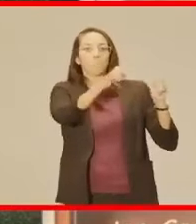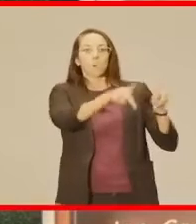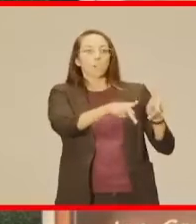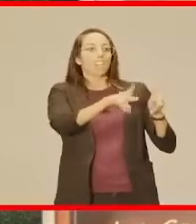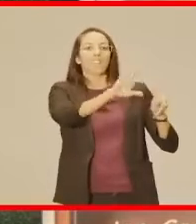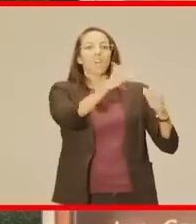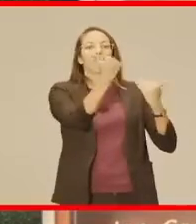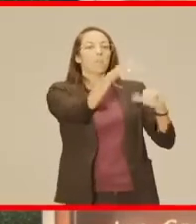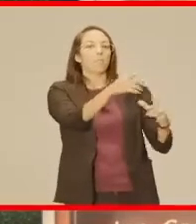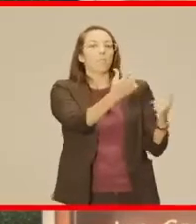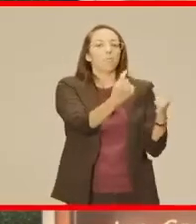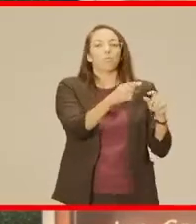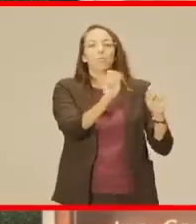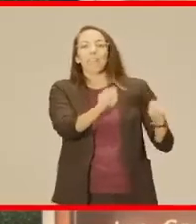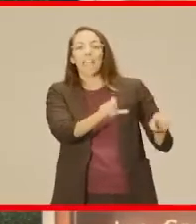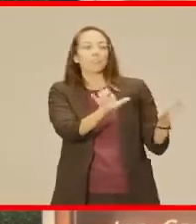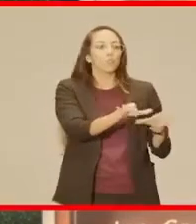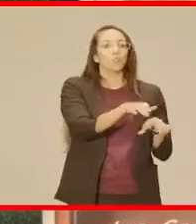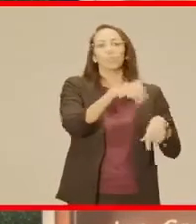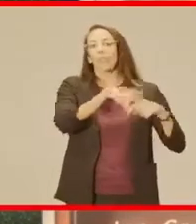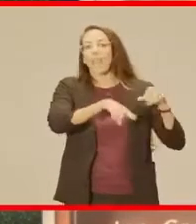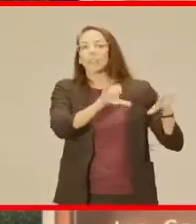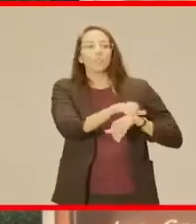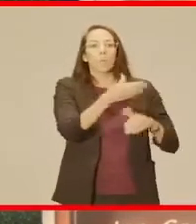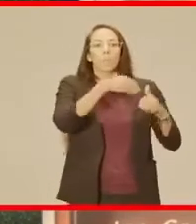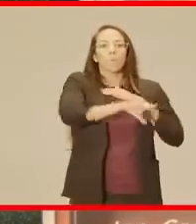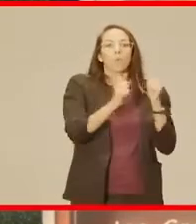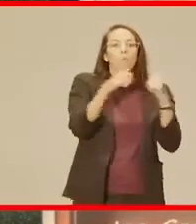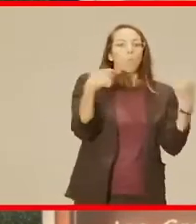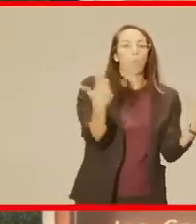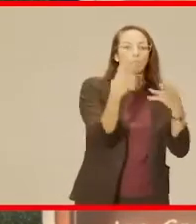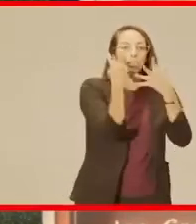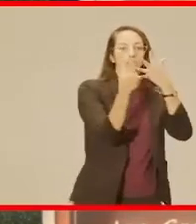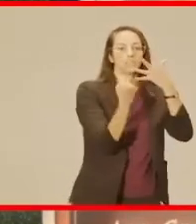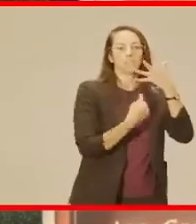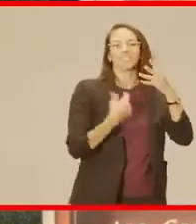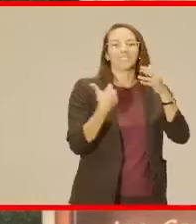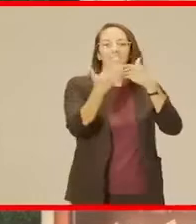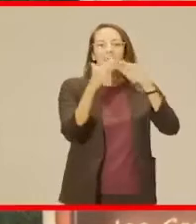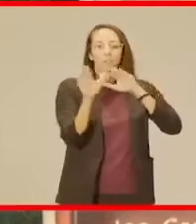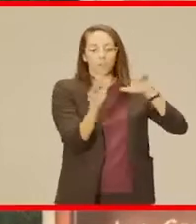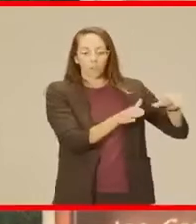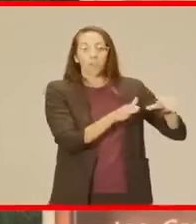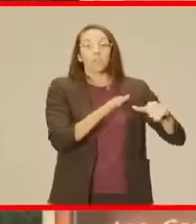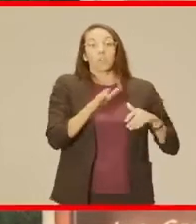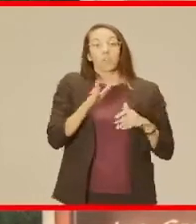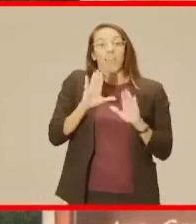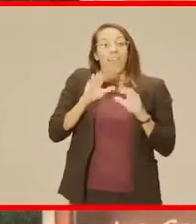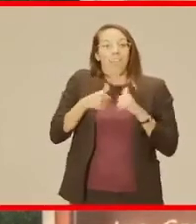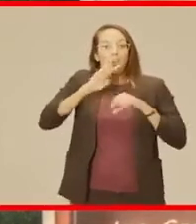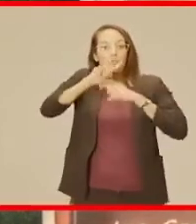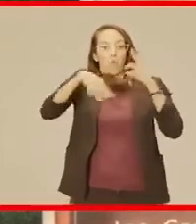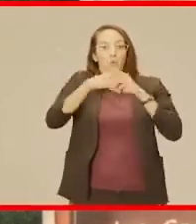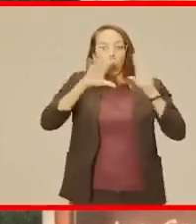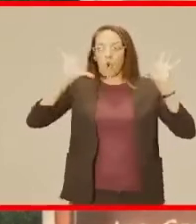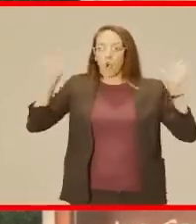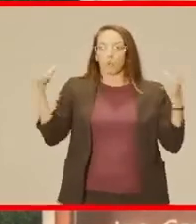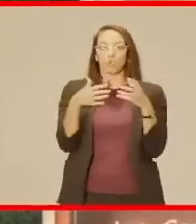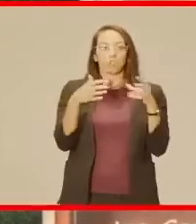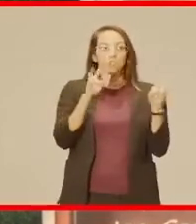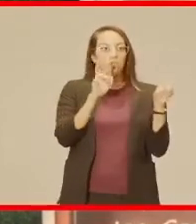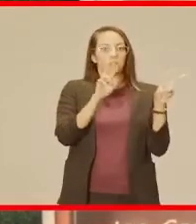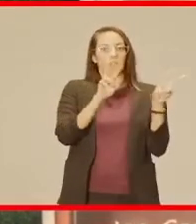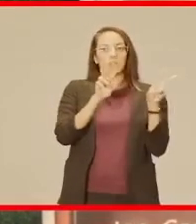on body differences or what they're born with. They're just as much about how society limits people based